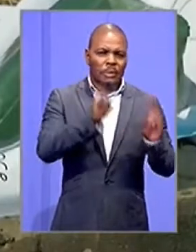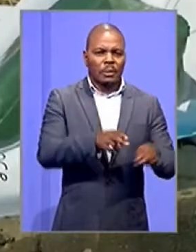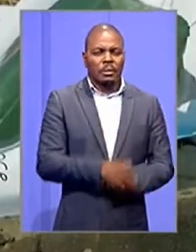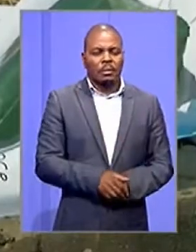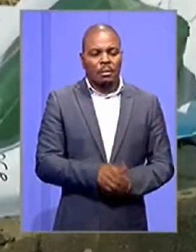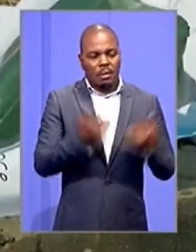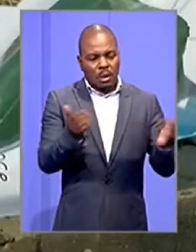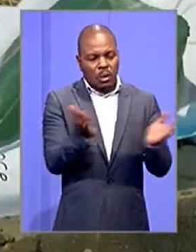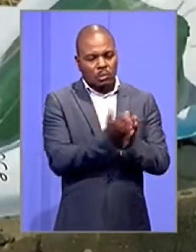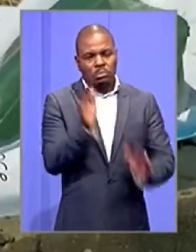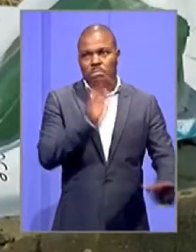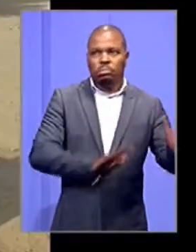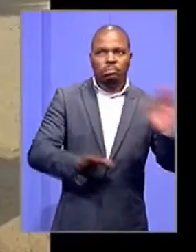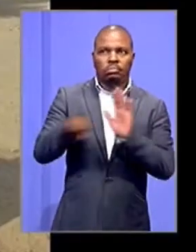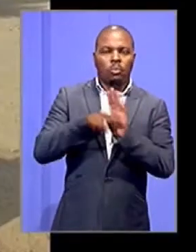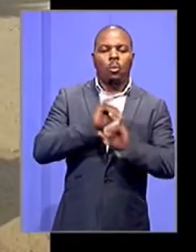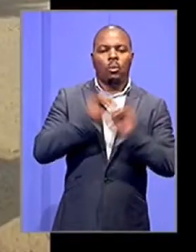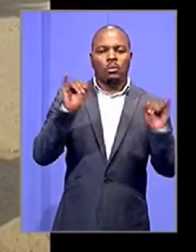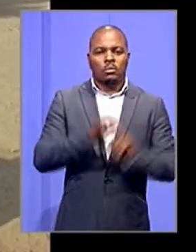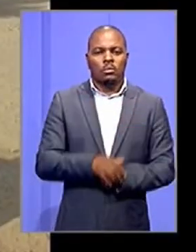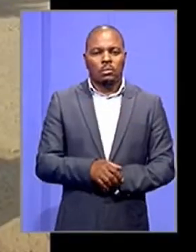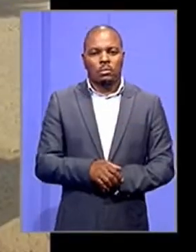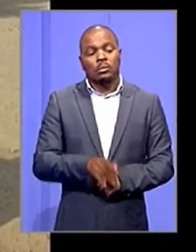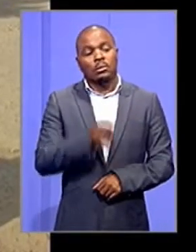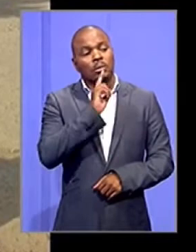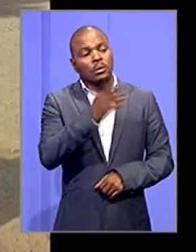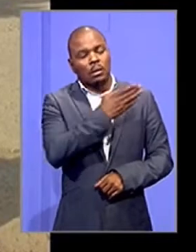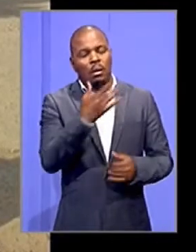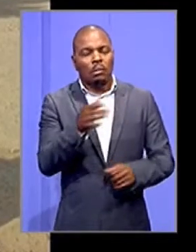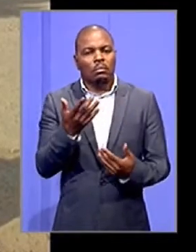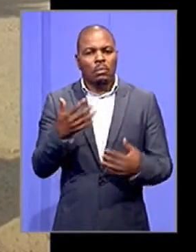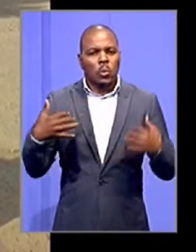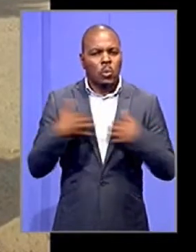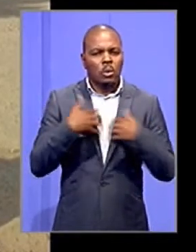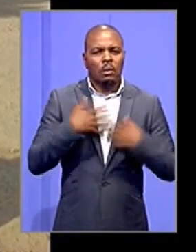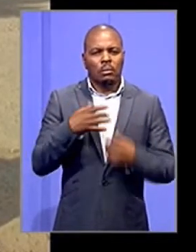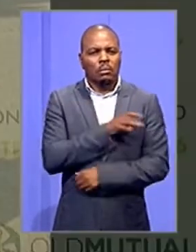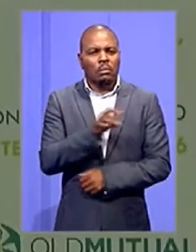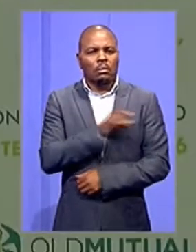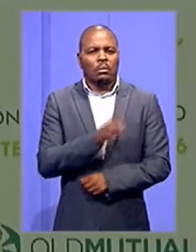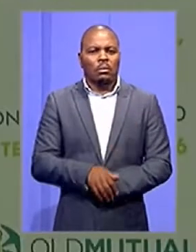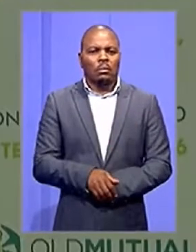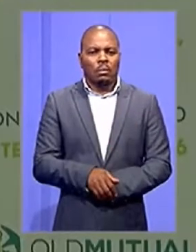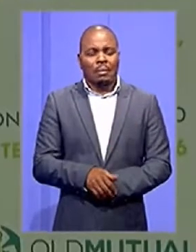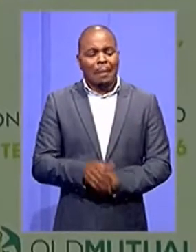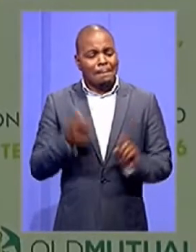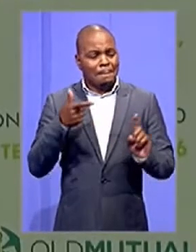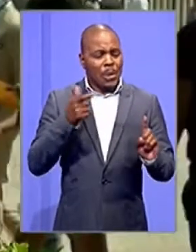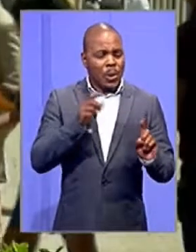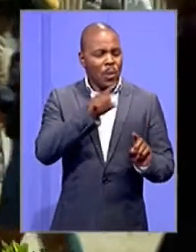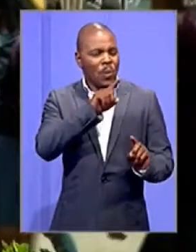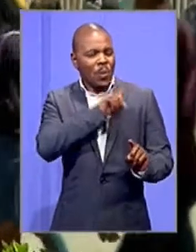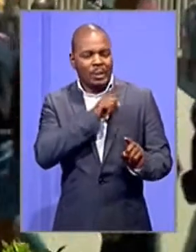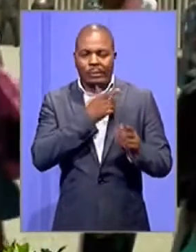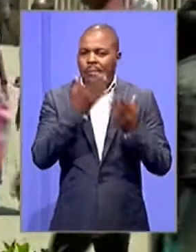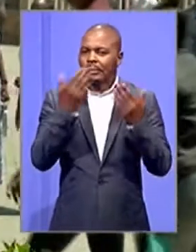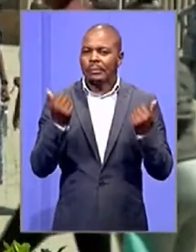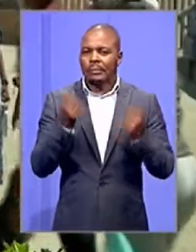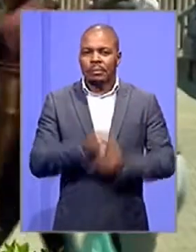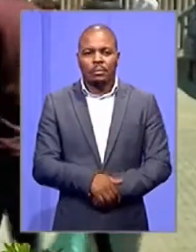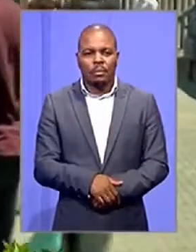amile sekolo mo go maswe. Barutabana ba setse ka letshogo. E le lebaka le le tlhodileng polao e setlhogo e ga le ise le itsewe.